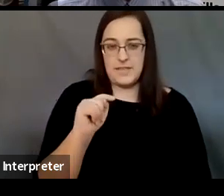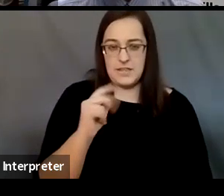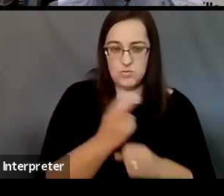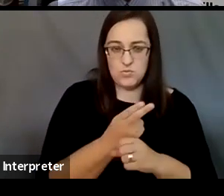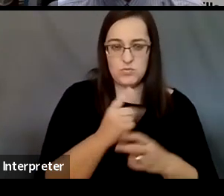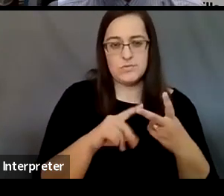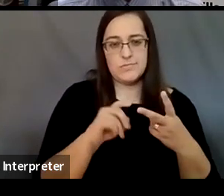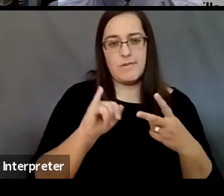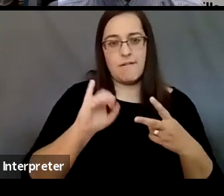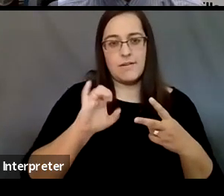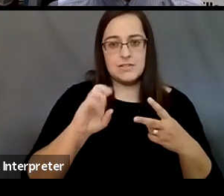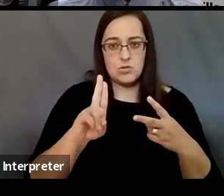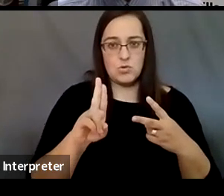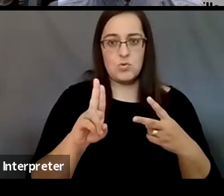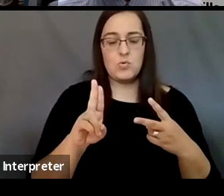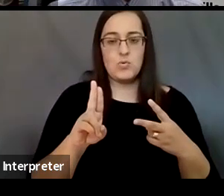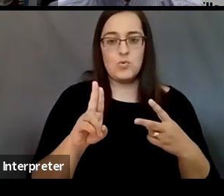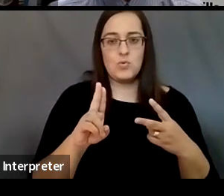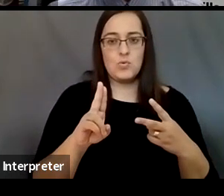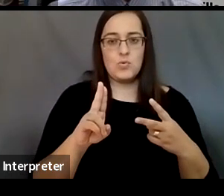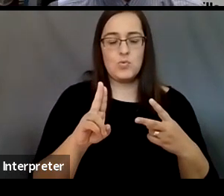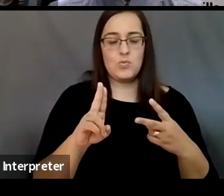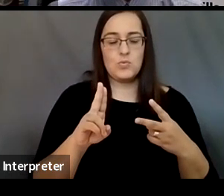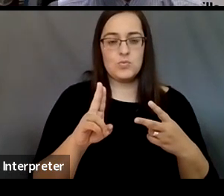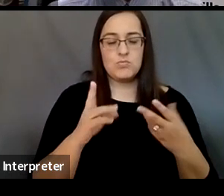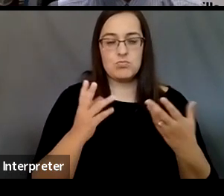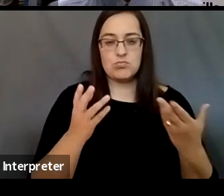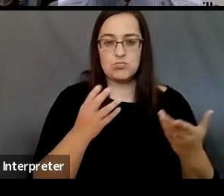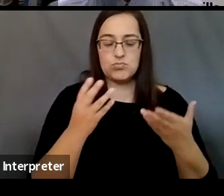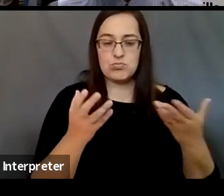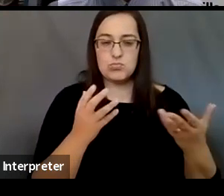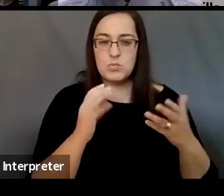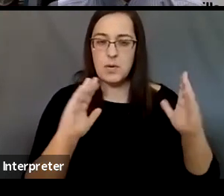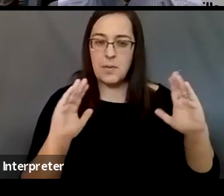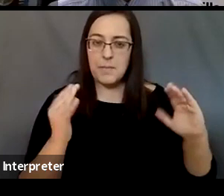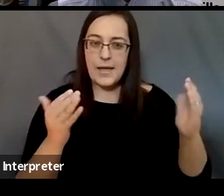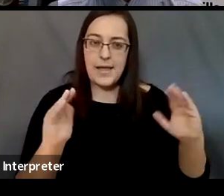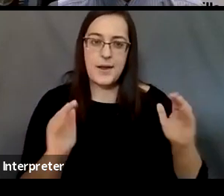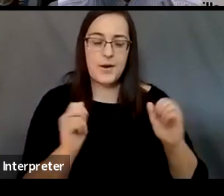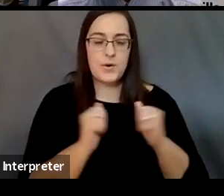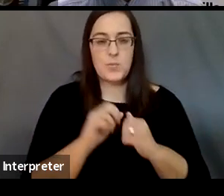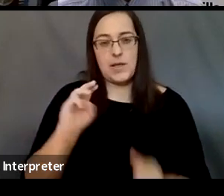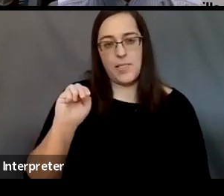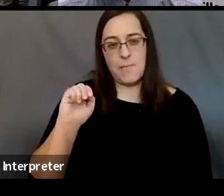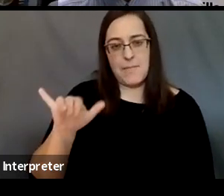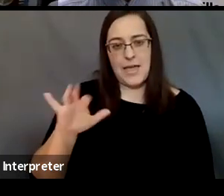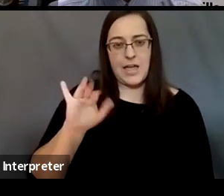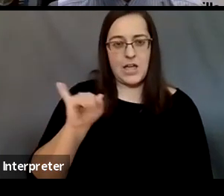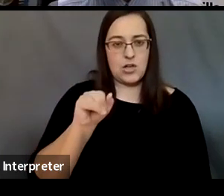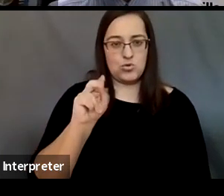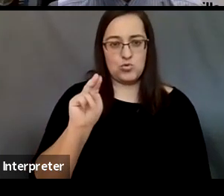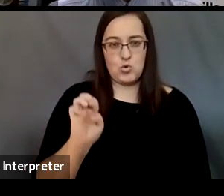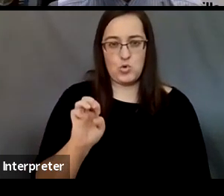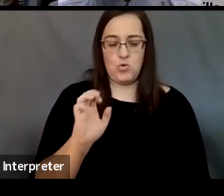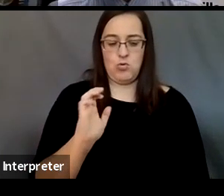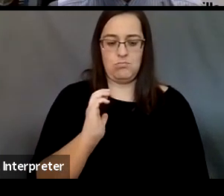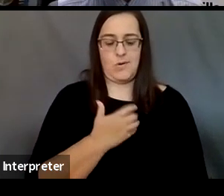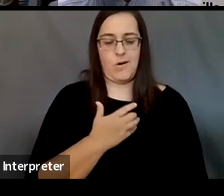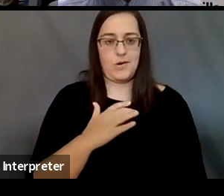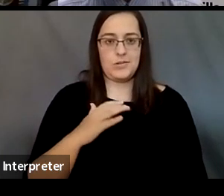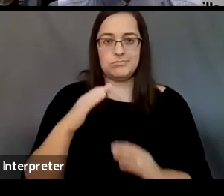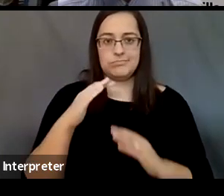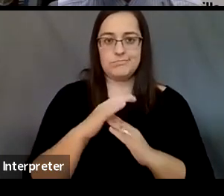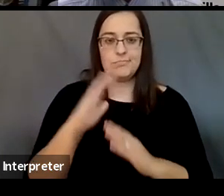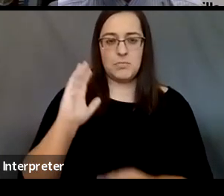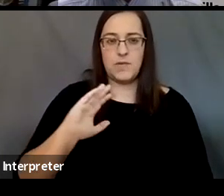usage, where are we standing compared to May and June when we were probably at our highest levels